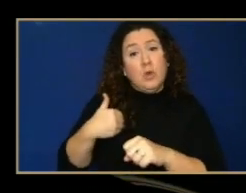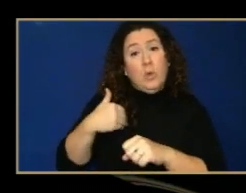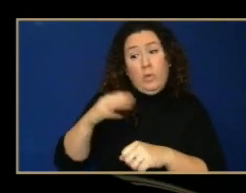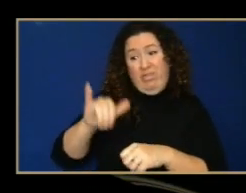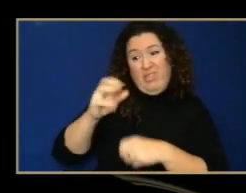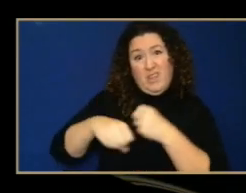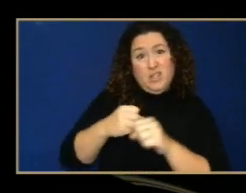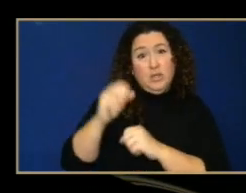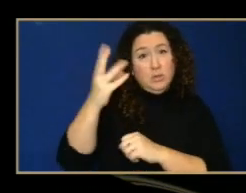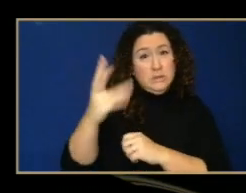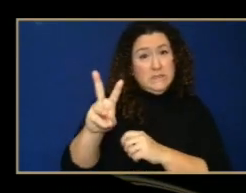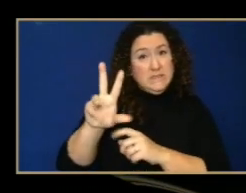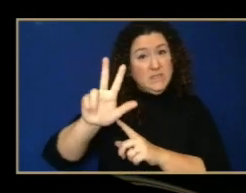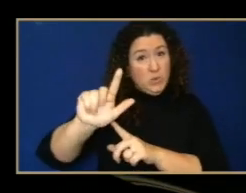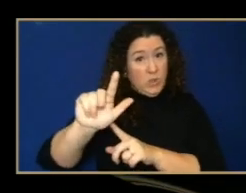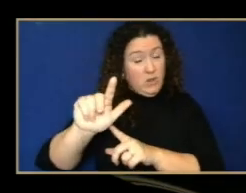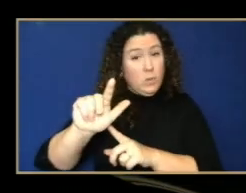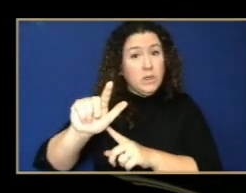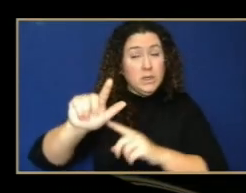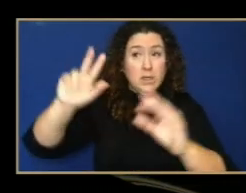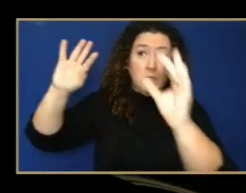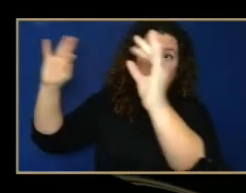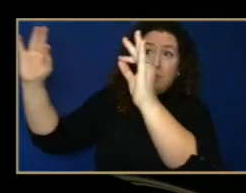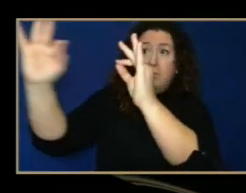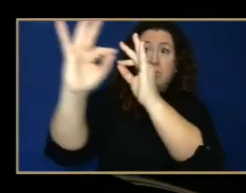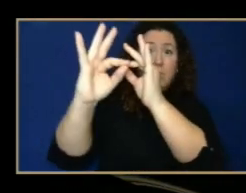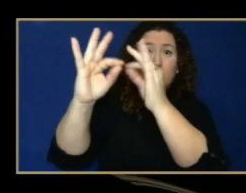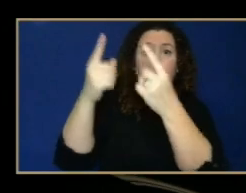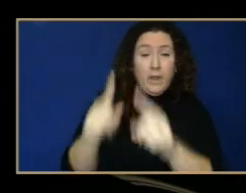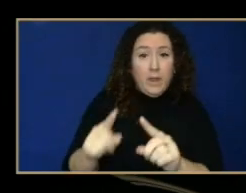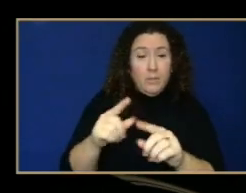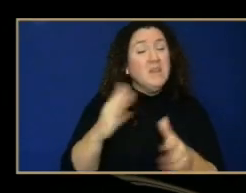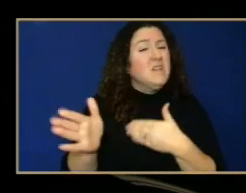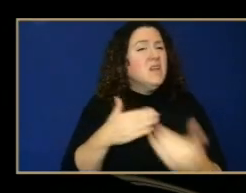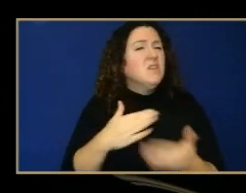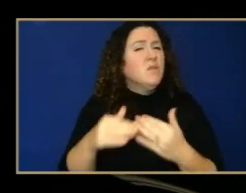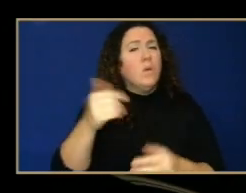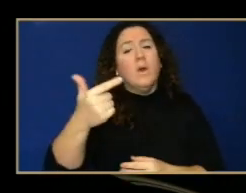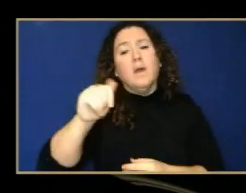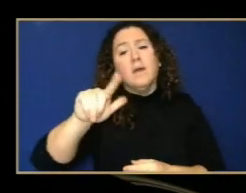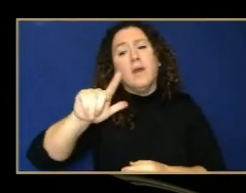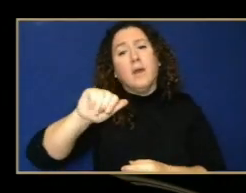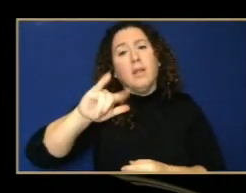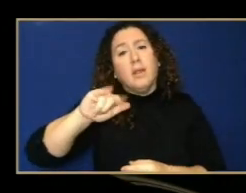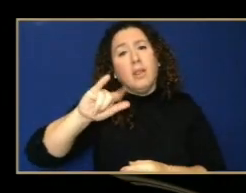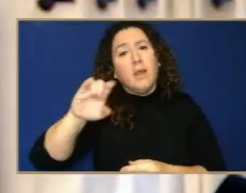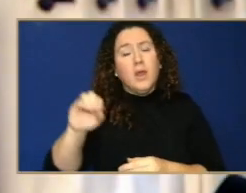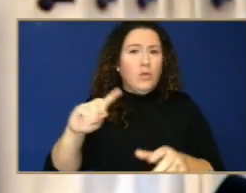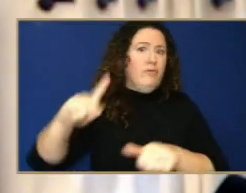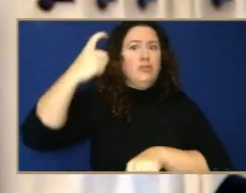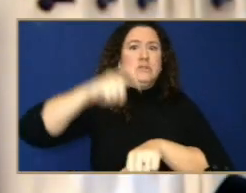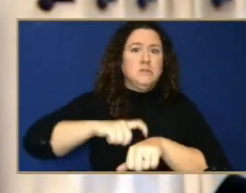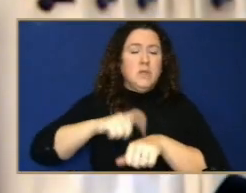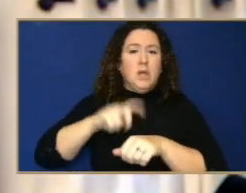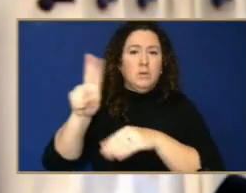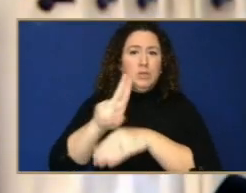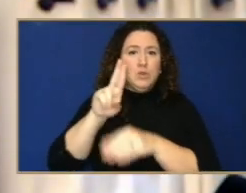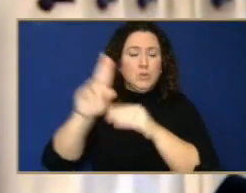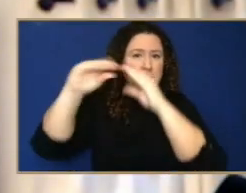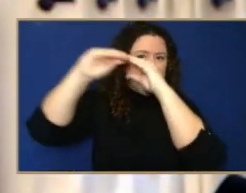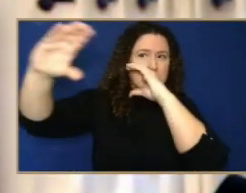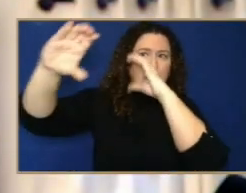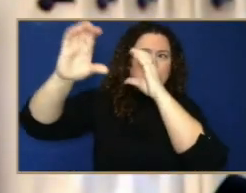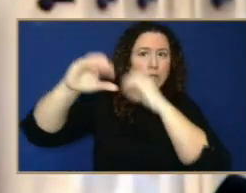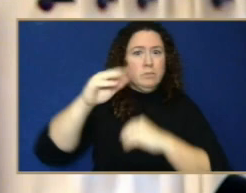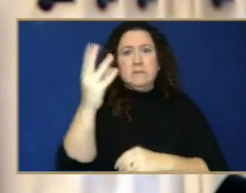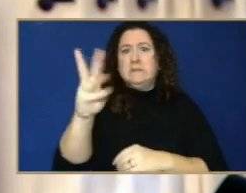just right after the first use of the telescope by Galileo and others at the time. It is quite likely that nobody